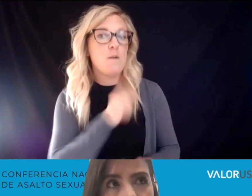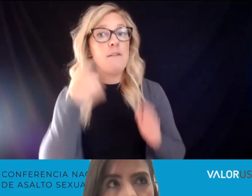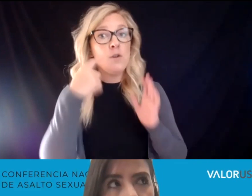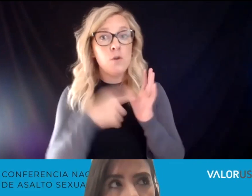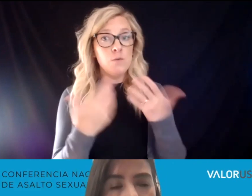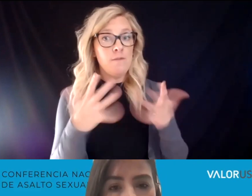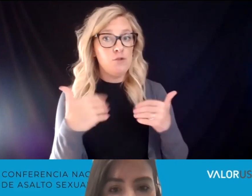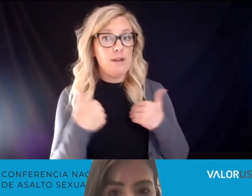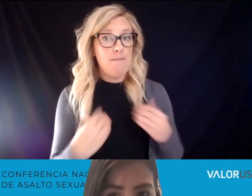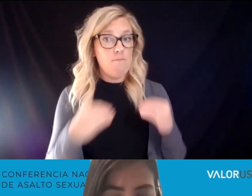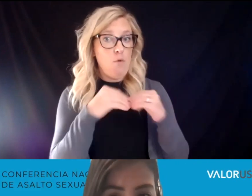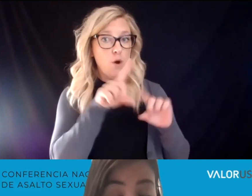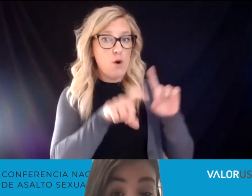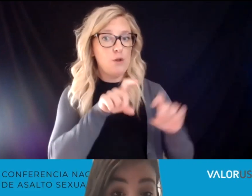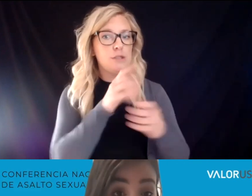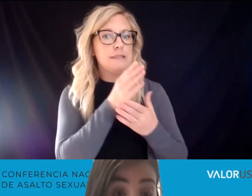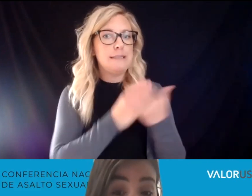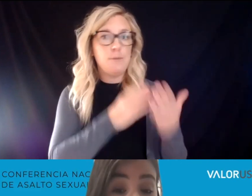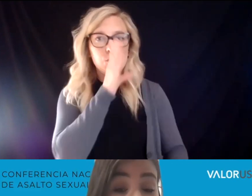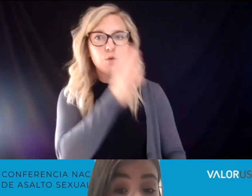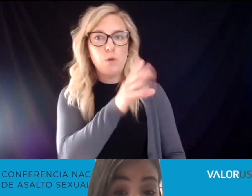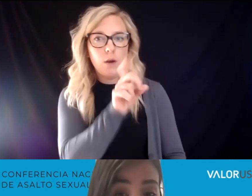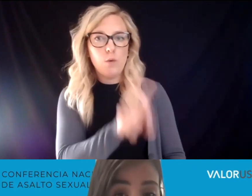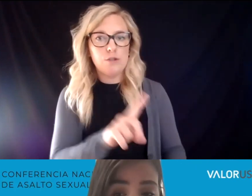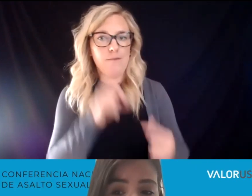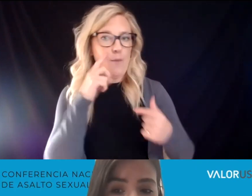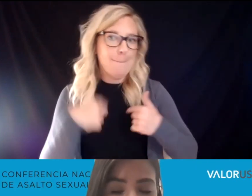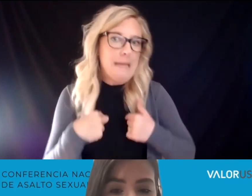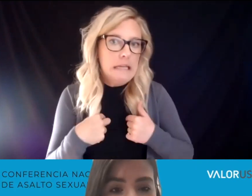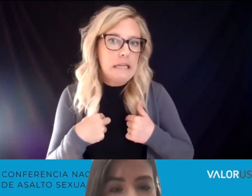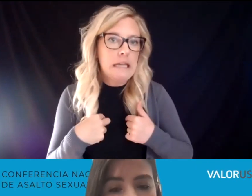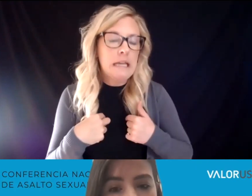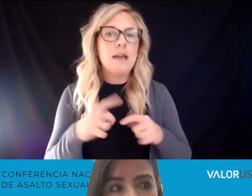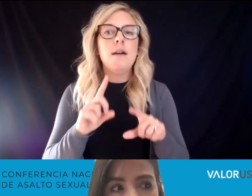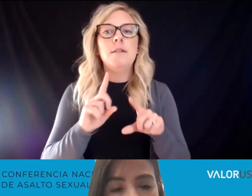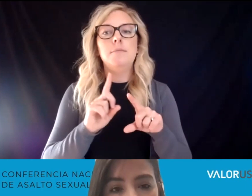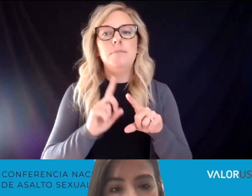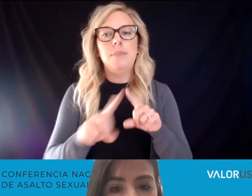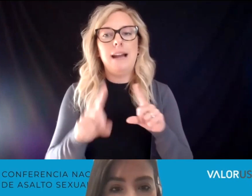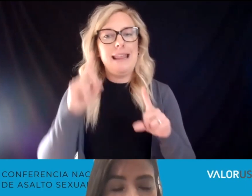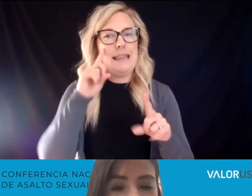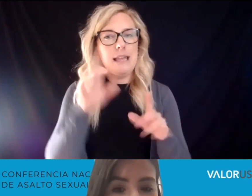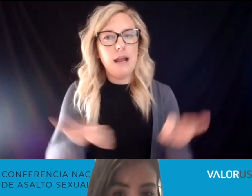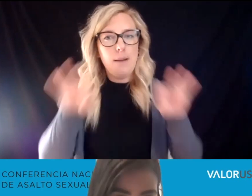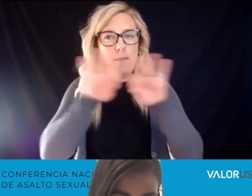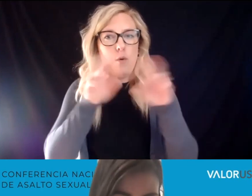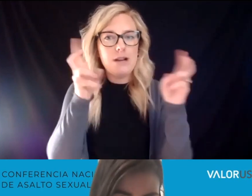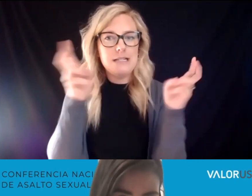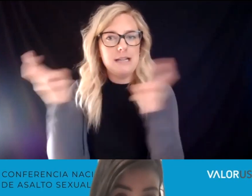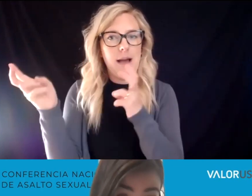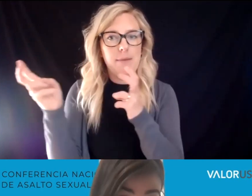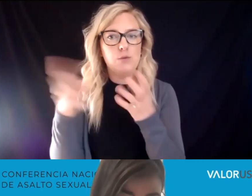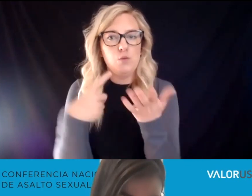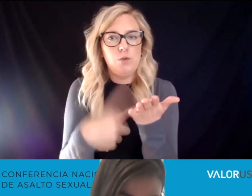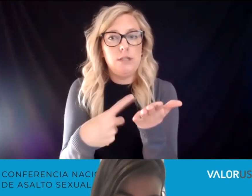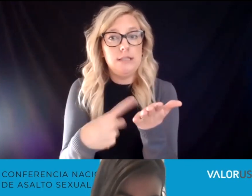and some of them are just direct questions to me, private questions. But I guess an important topic to discuss is,